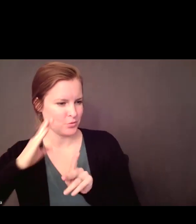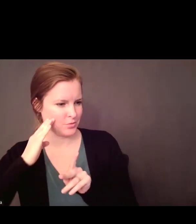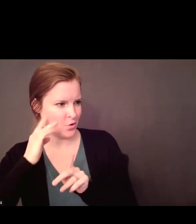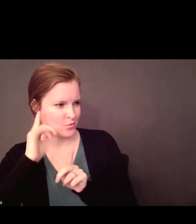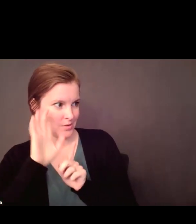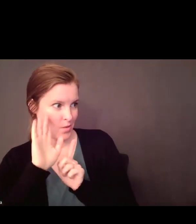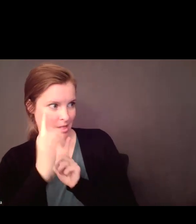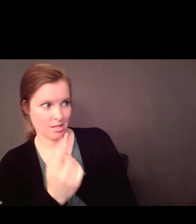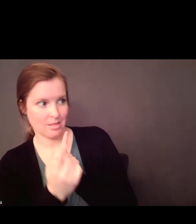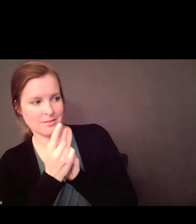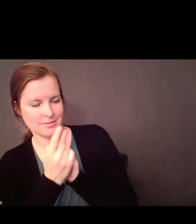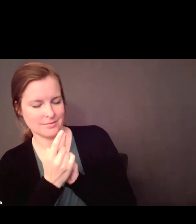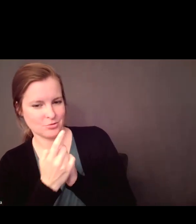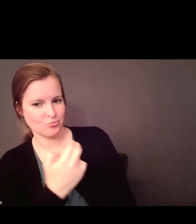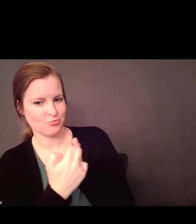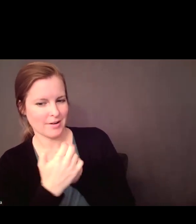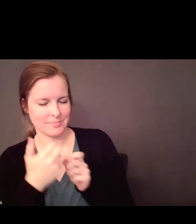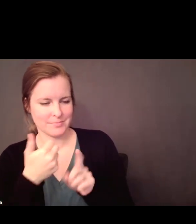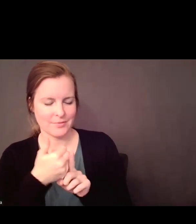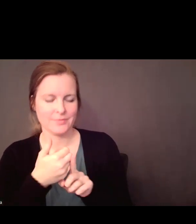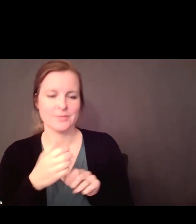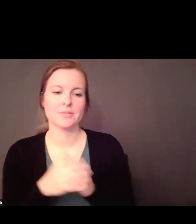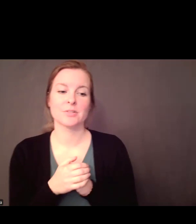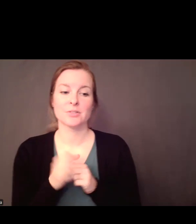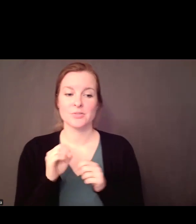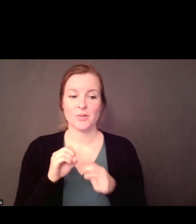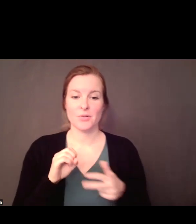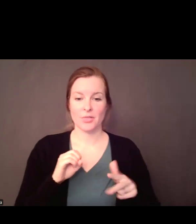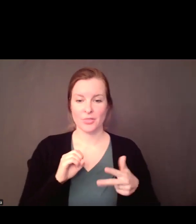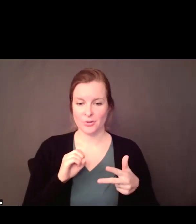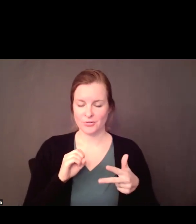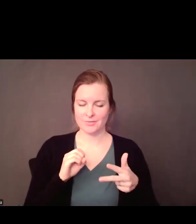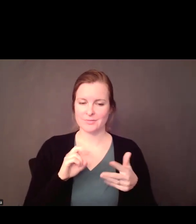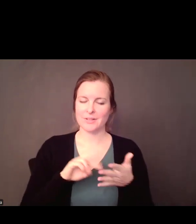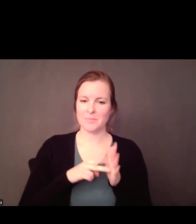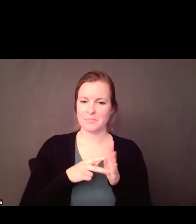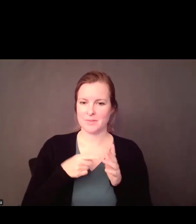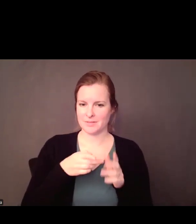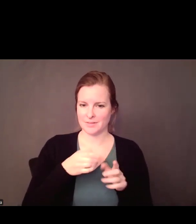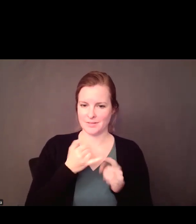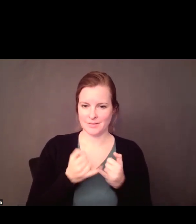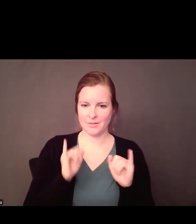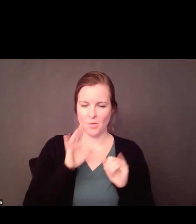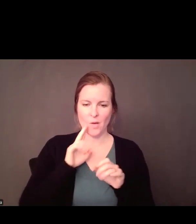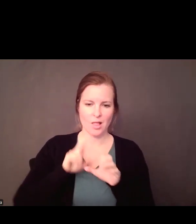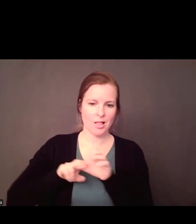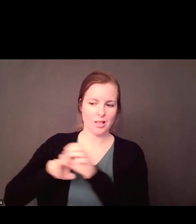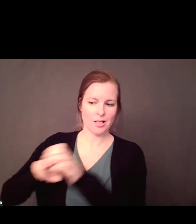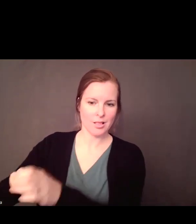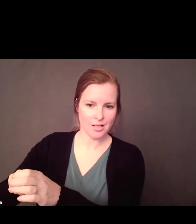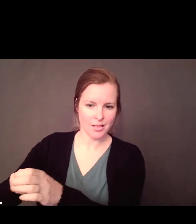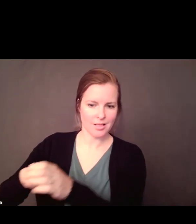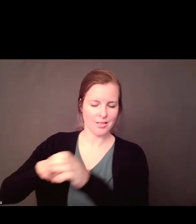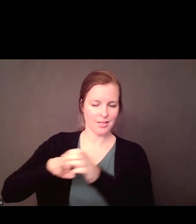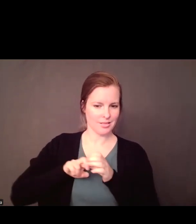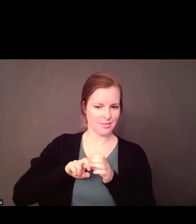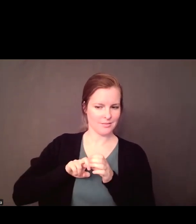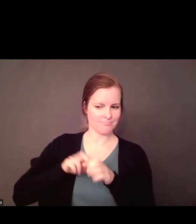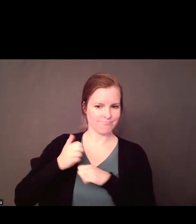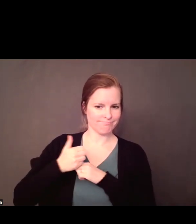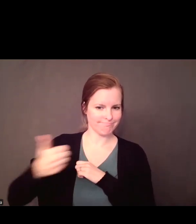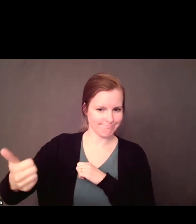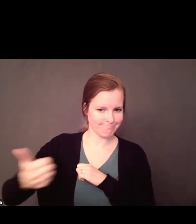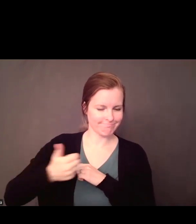step is for Ben to independently ride the bus to and from a desired destination. So you see that model